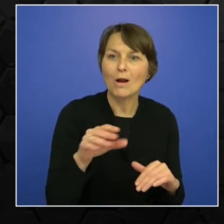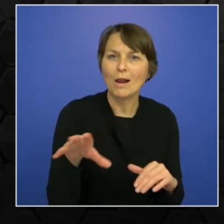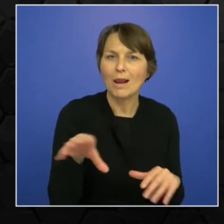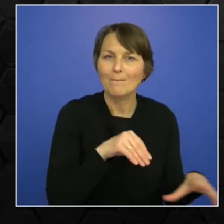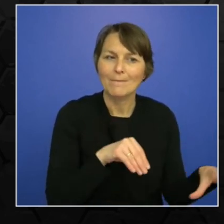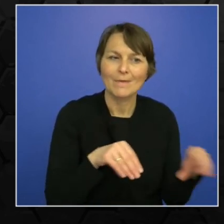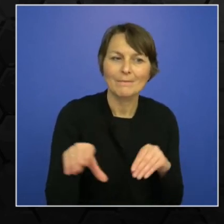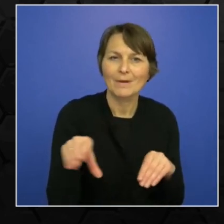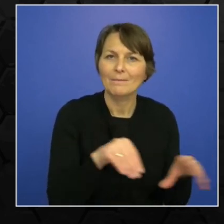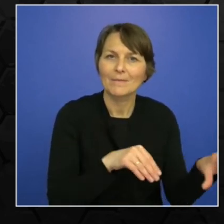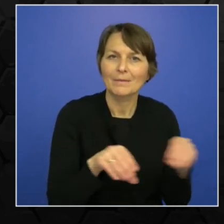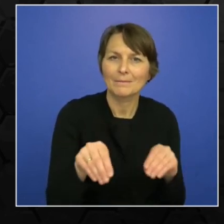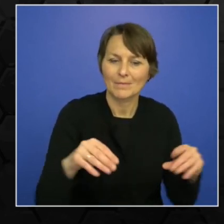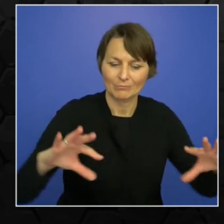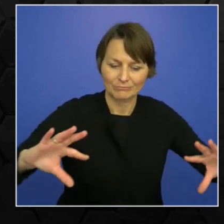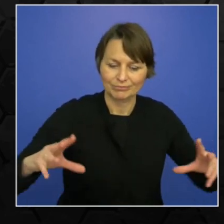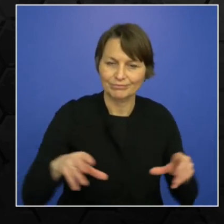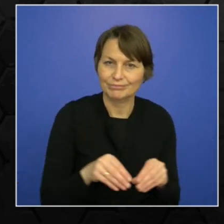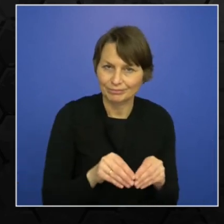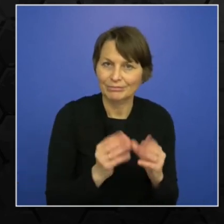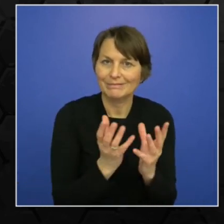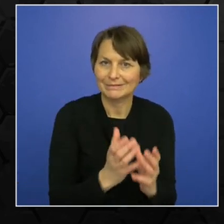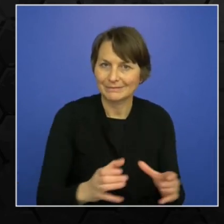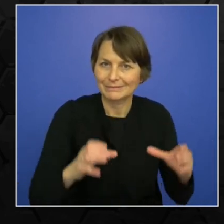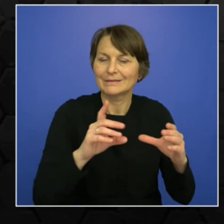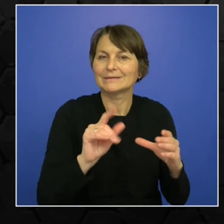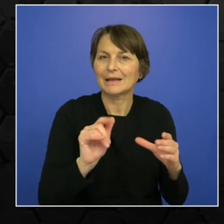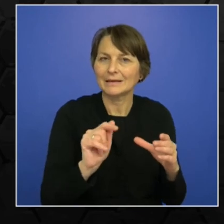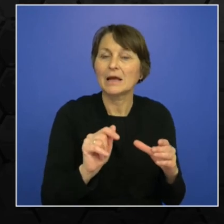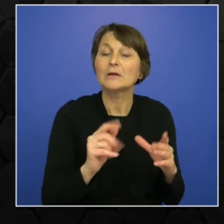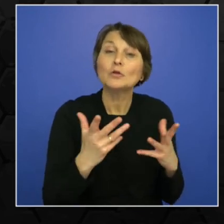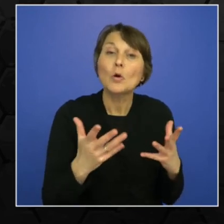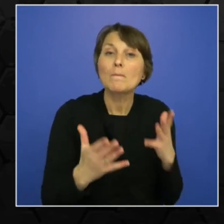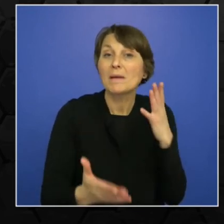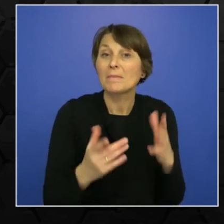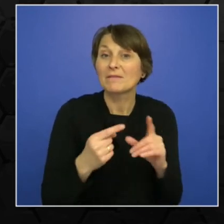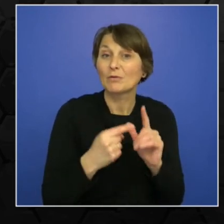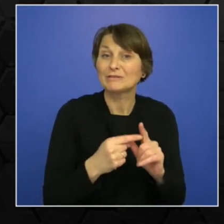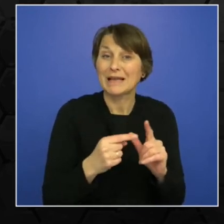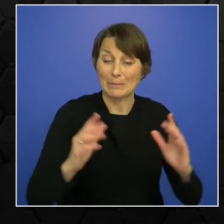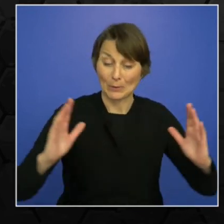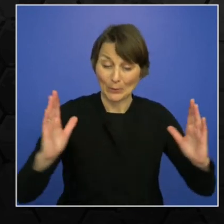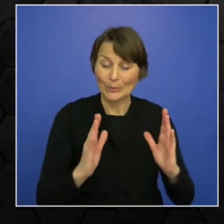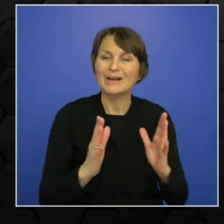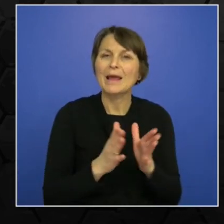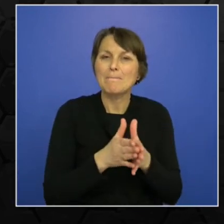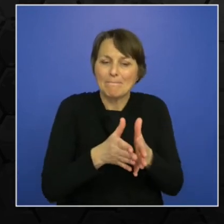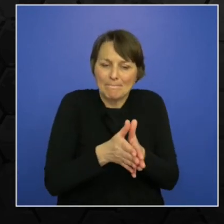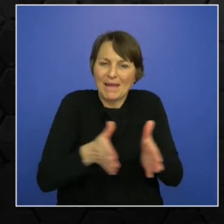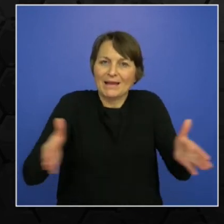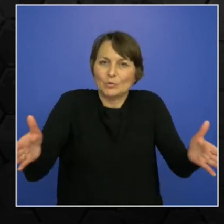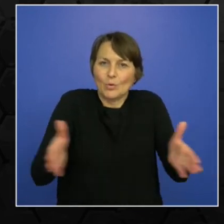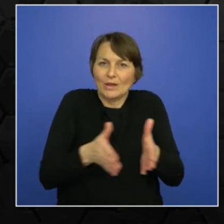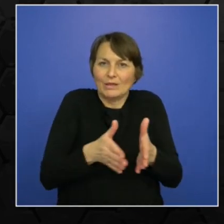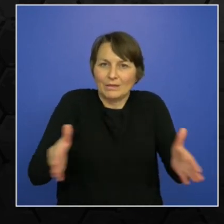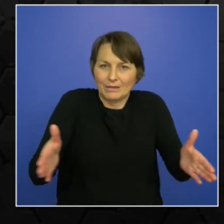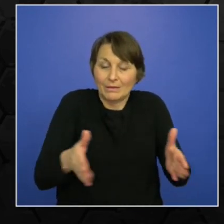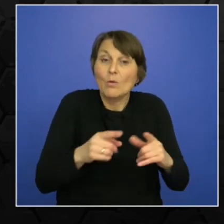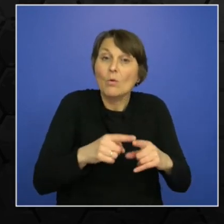So often there are constraints on the bandwidth. Talking about computer vision applications, we